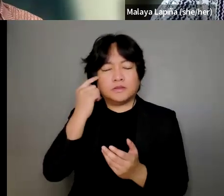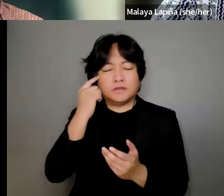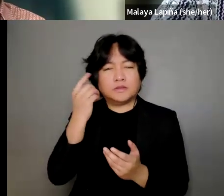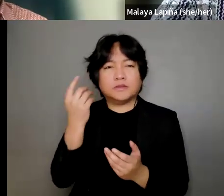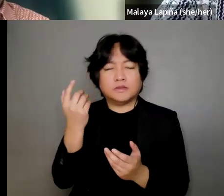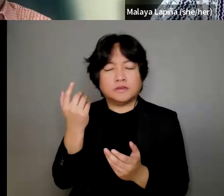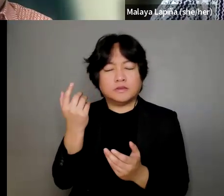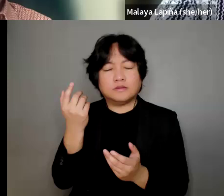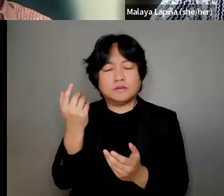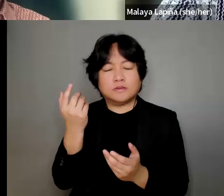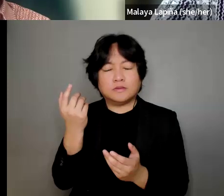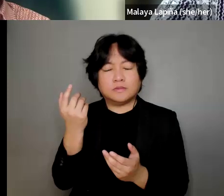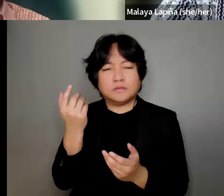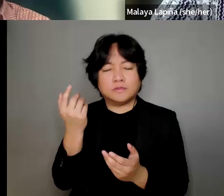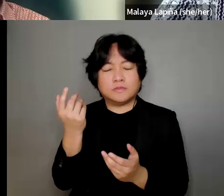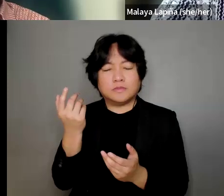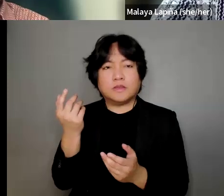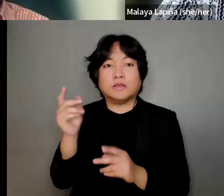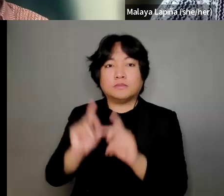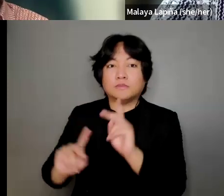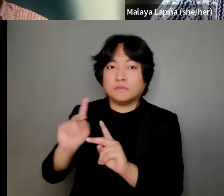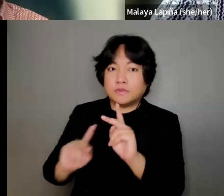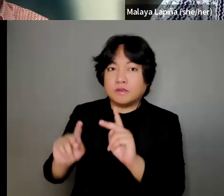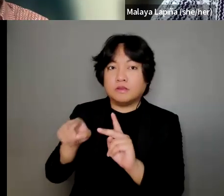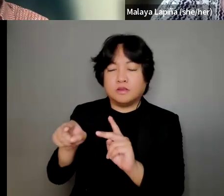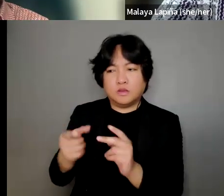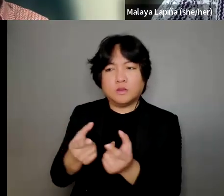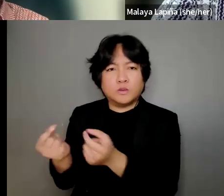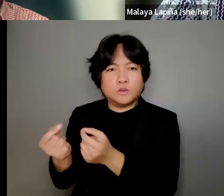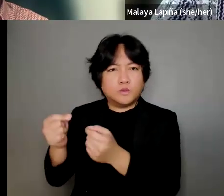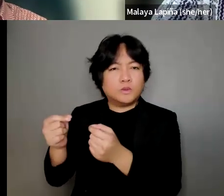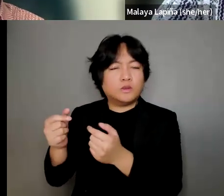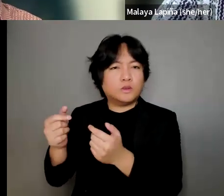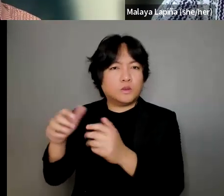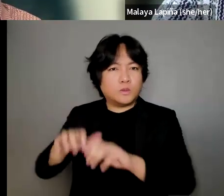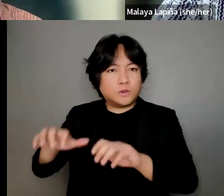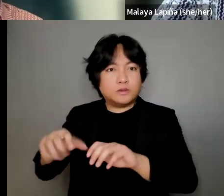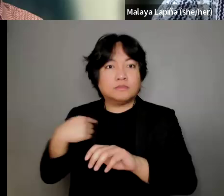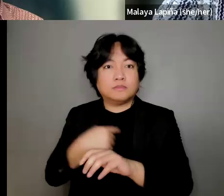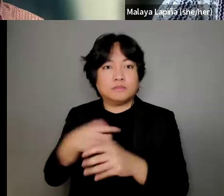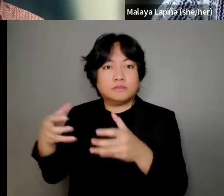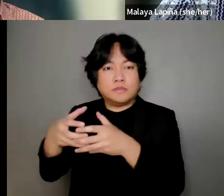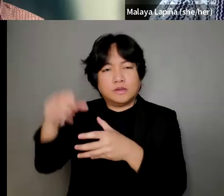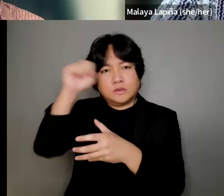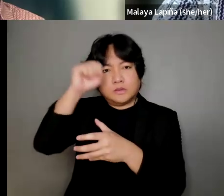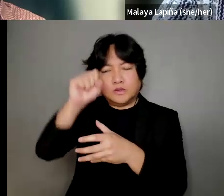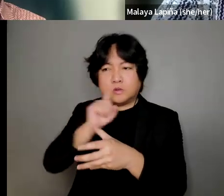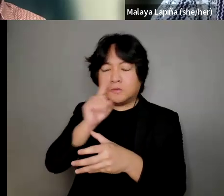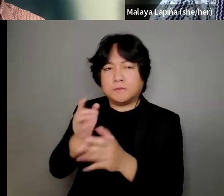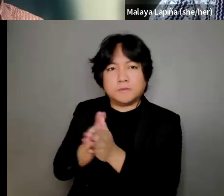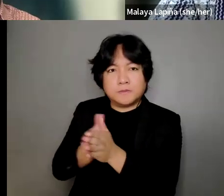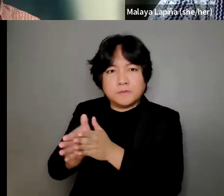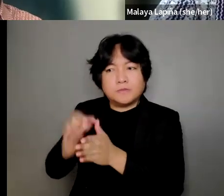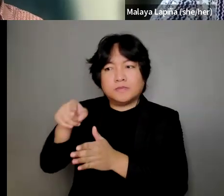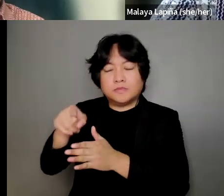that's it, no, na people are doing work, and us as scholars who are interested in